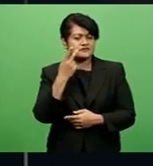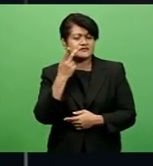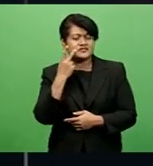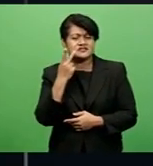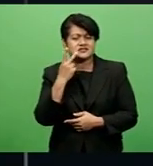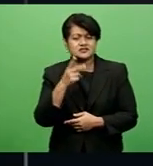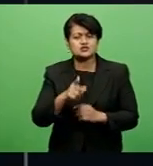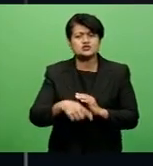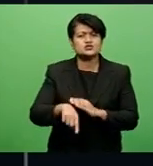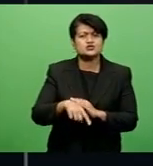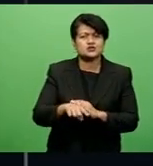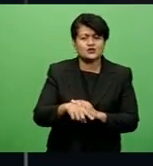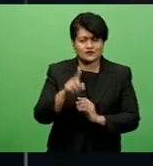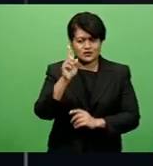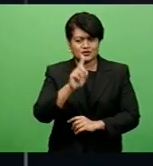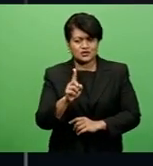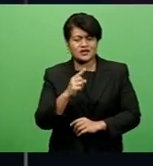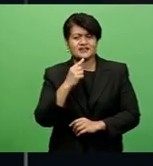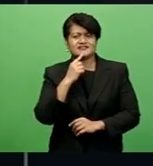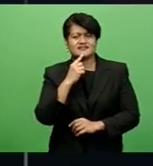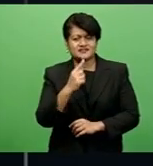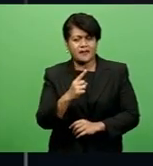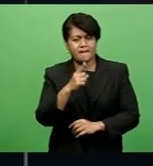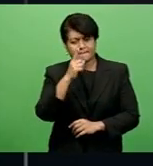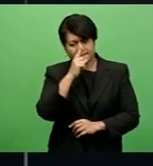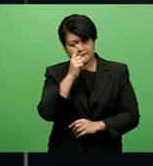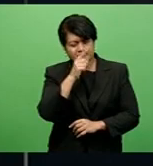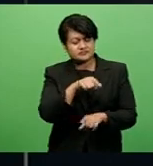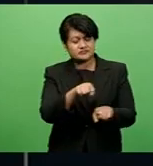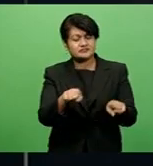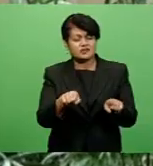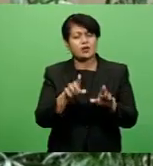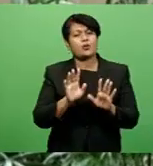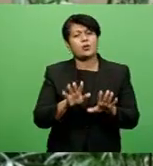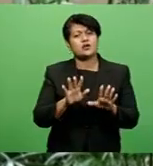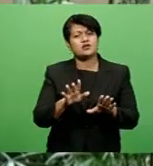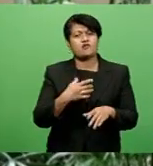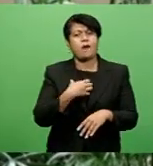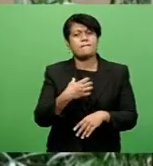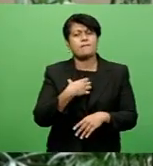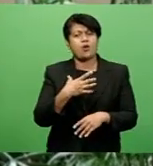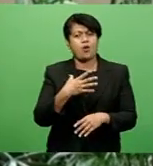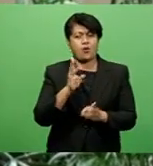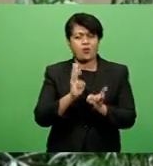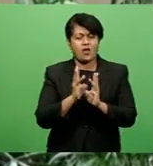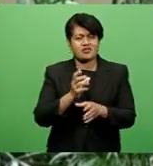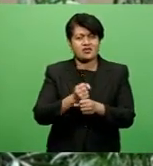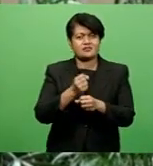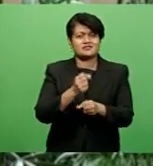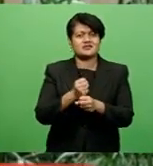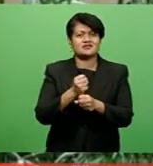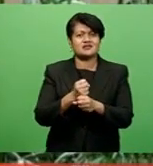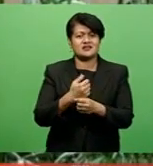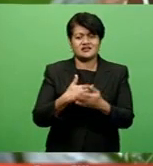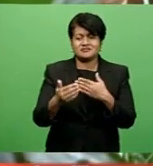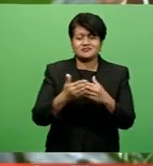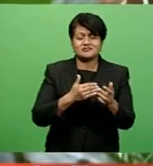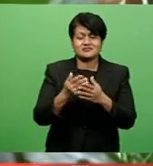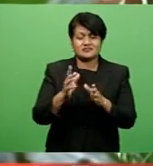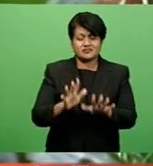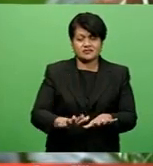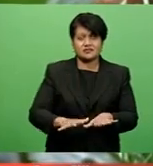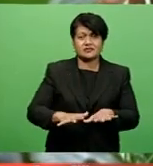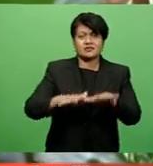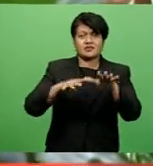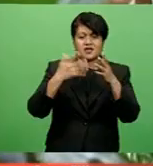today and reports that residents are awaiting more weather updates. Despite heavy rain and flash flooding last night,